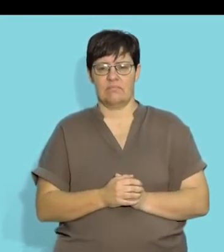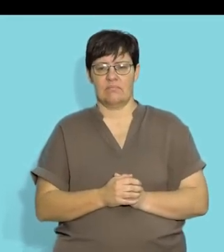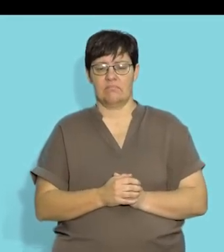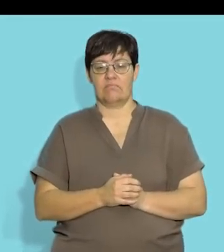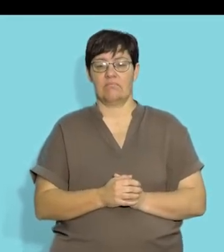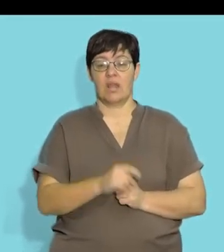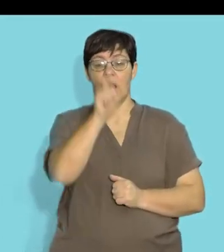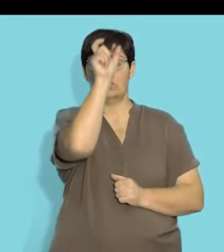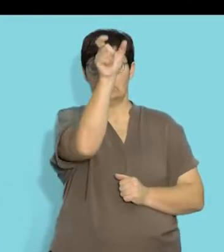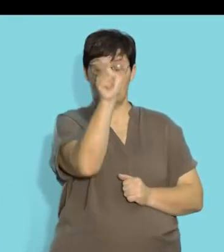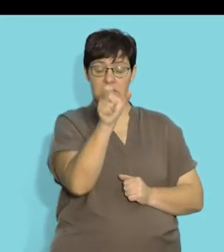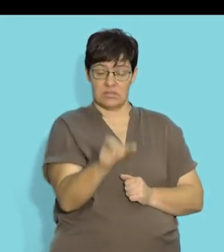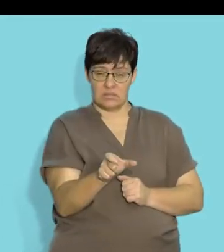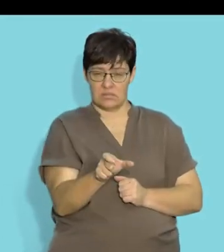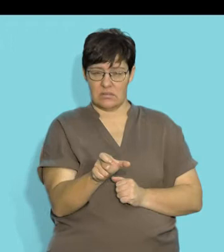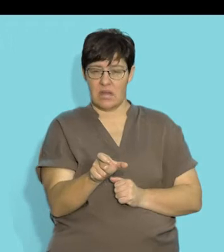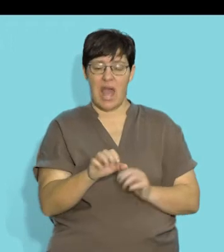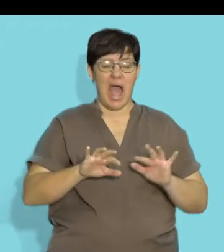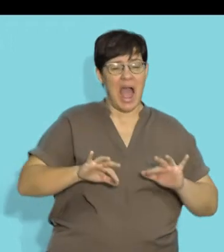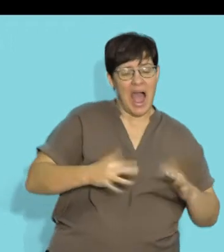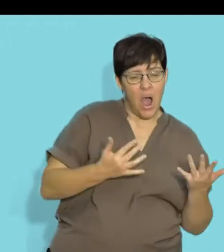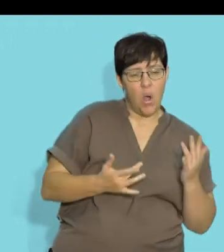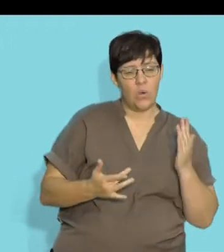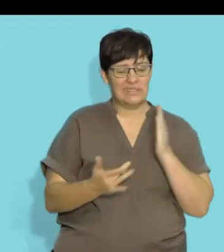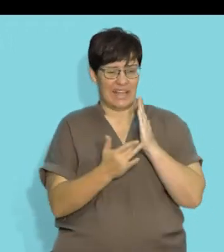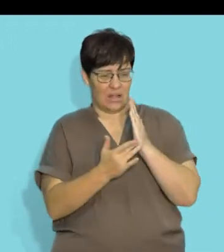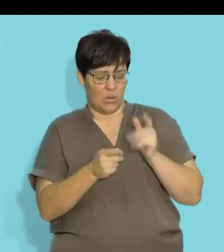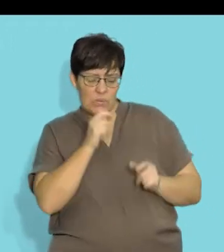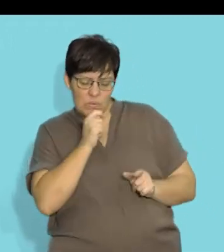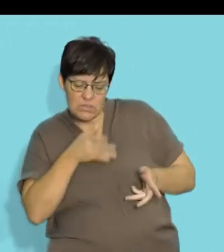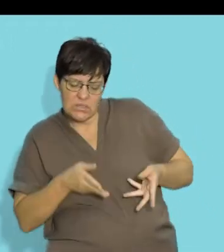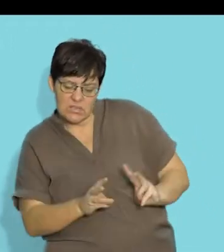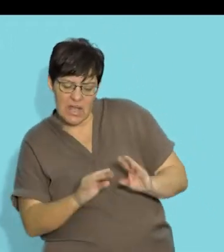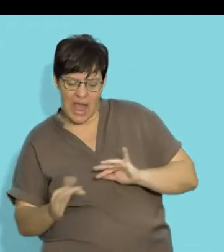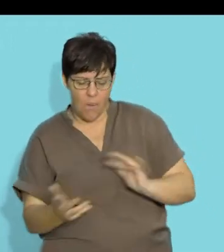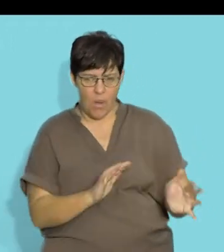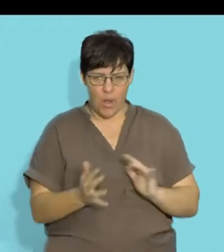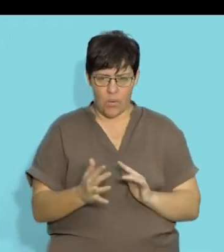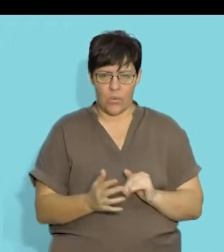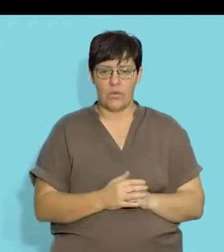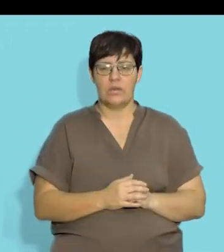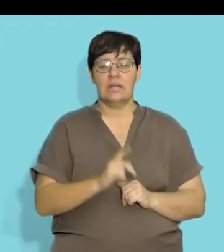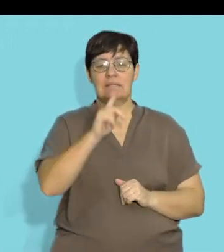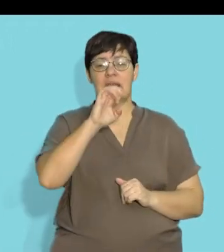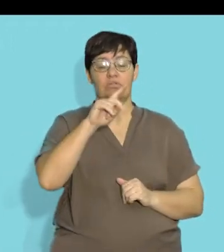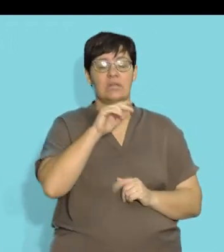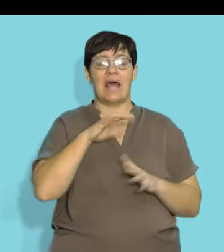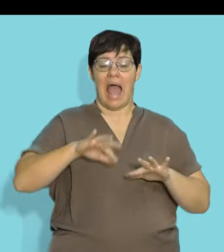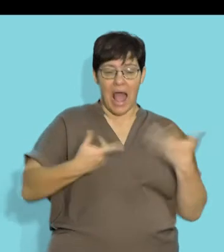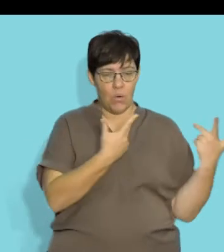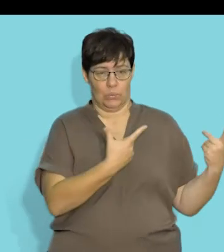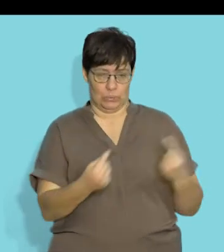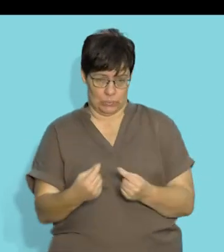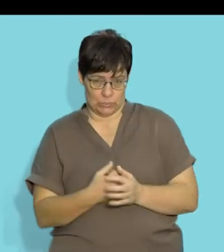Now, in terms of the terminology, so the technique involved is about the titration. So titration is about the